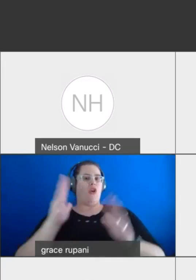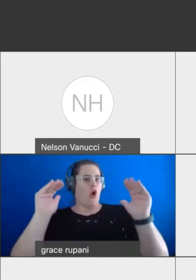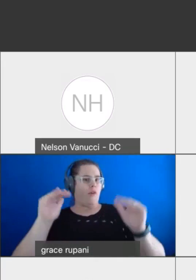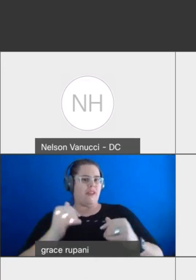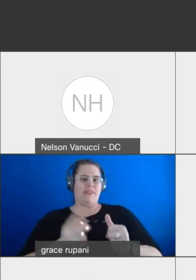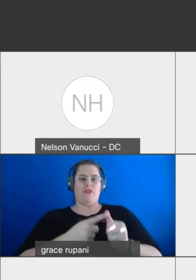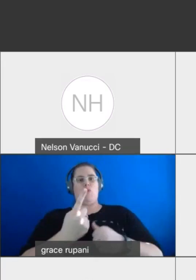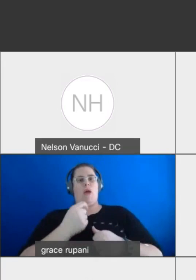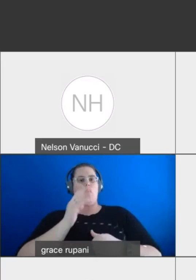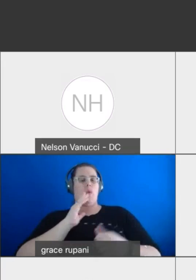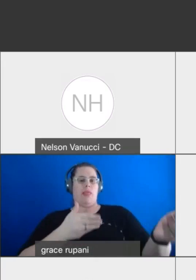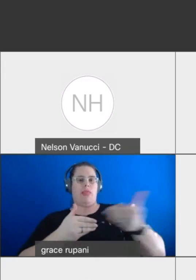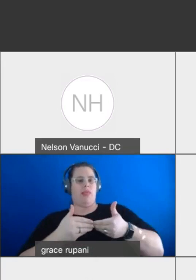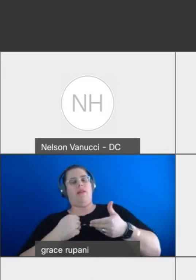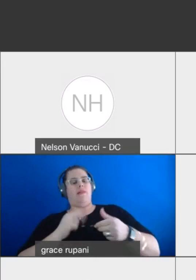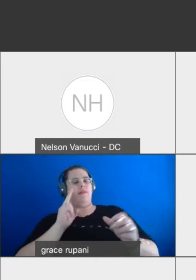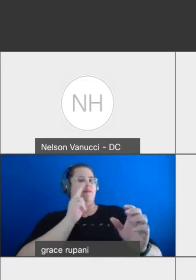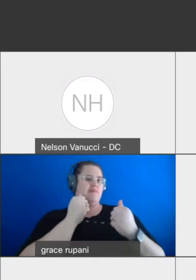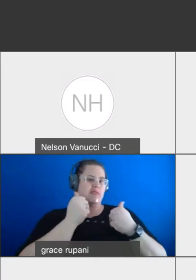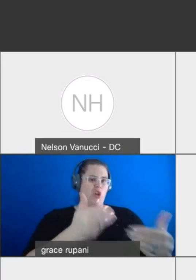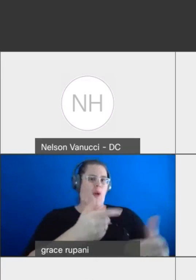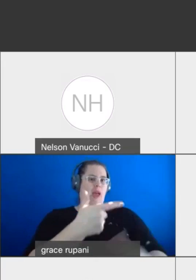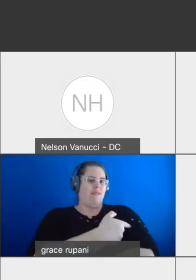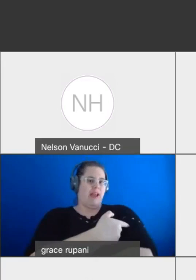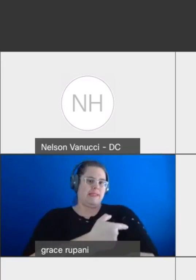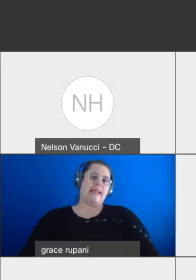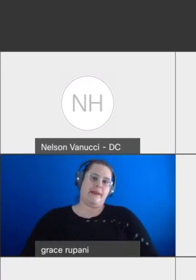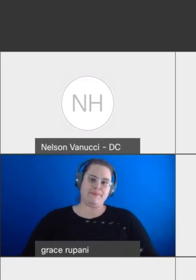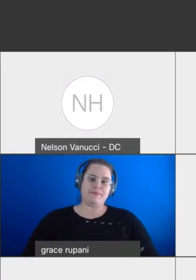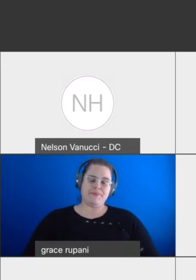as possible. Now, in terms of